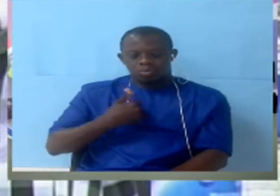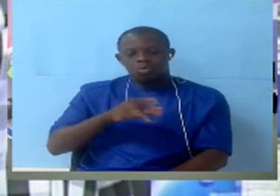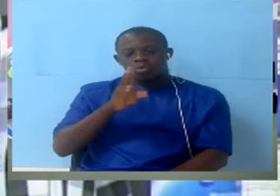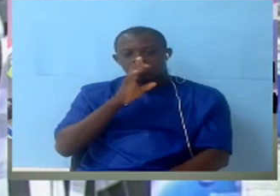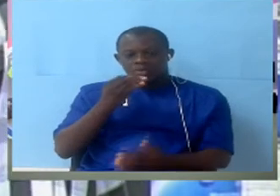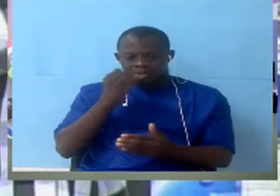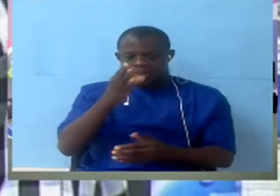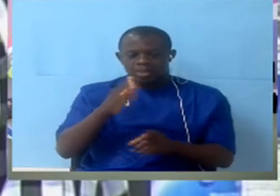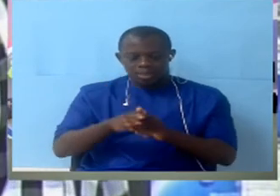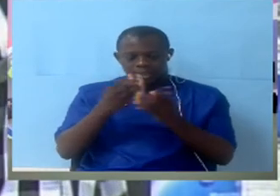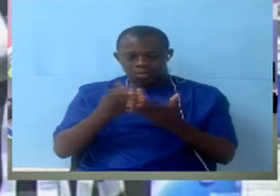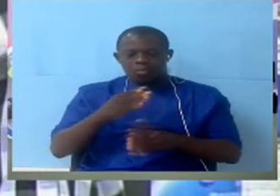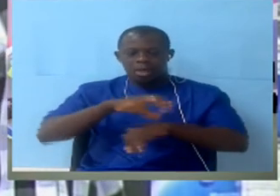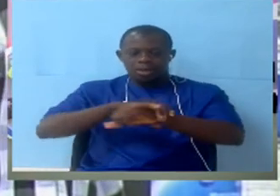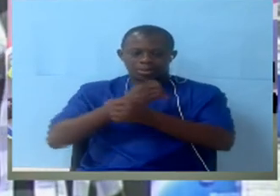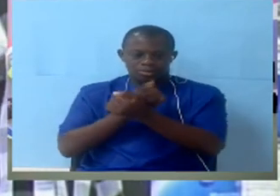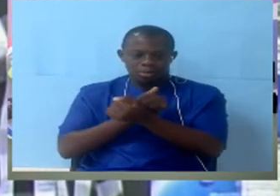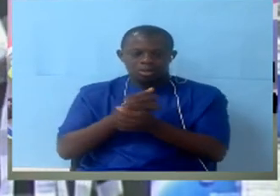that they've arrested me.